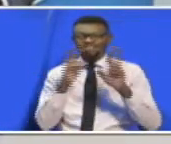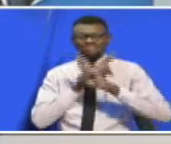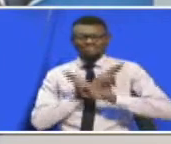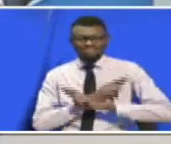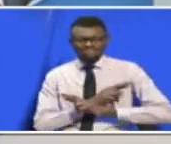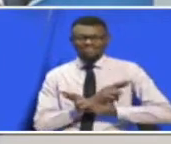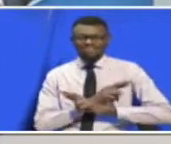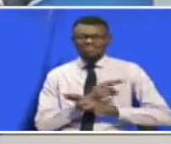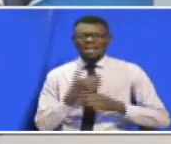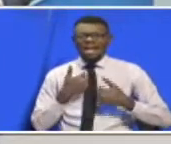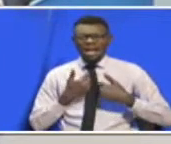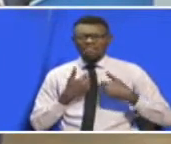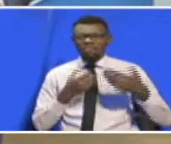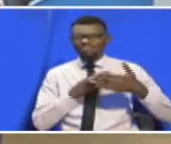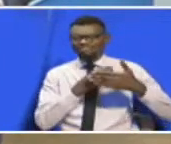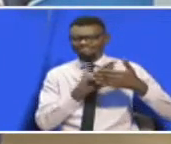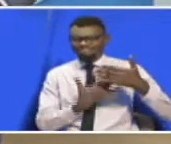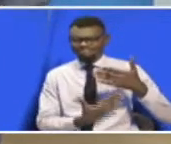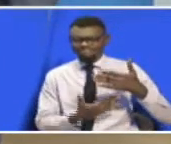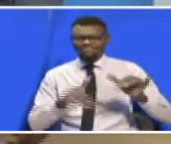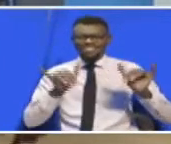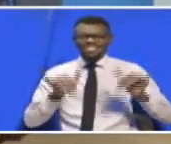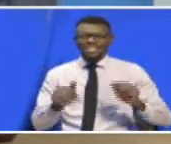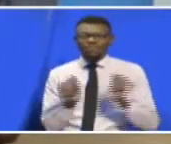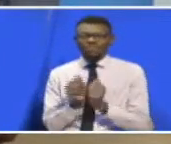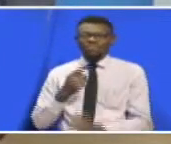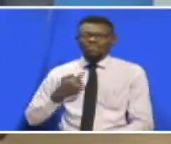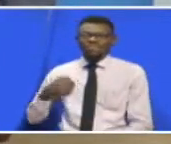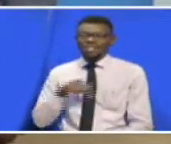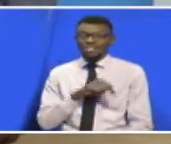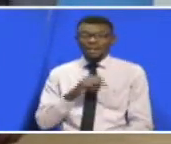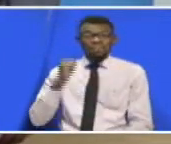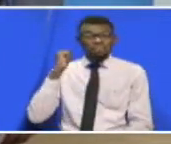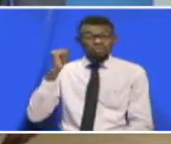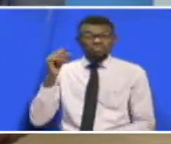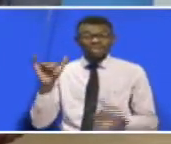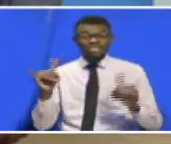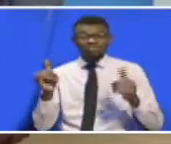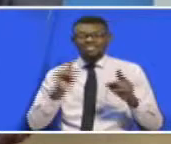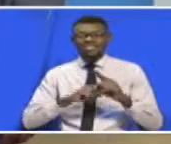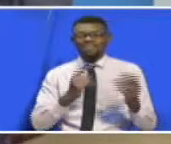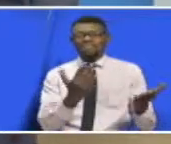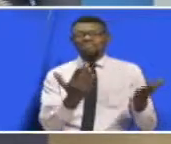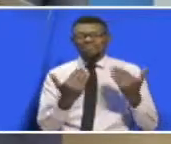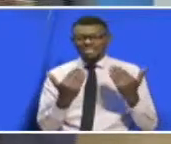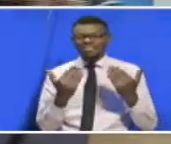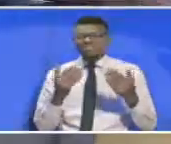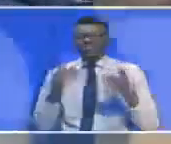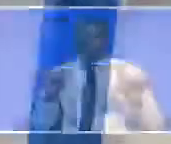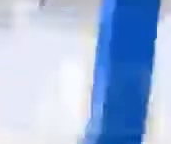News Hour, we still have much to talk about. Stay with us. We're going political when we come back on News Hour.